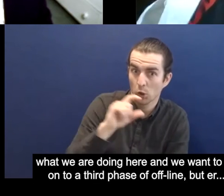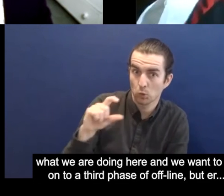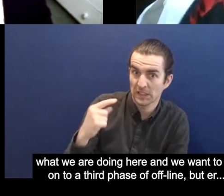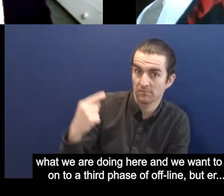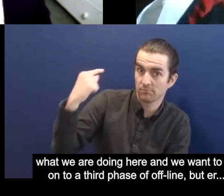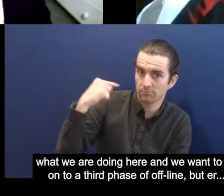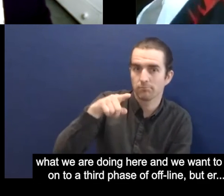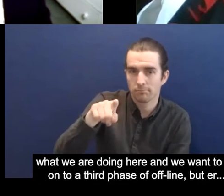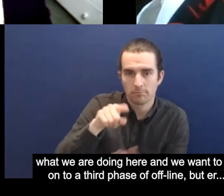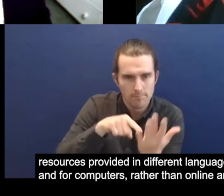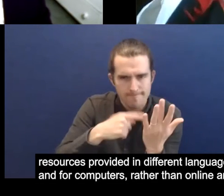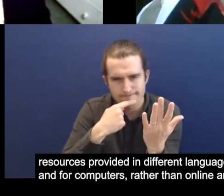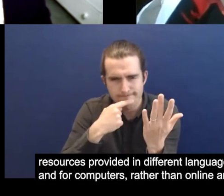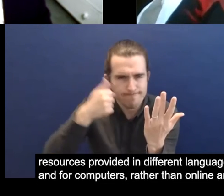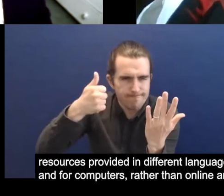but